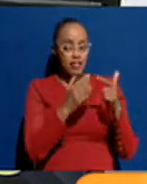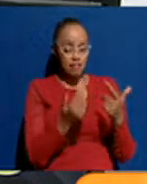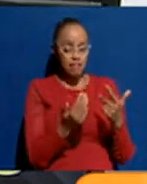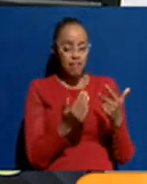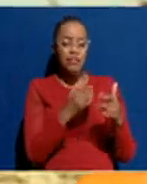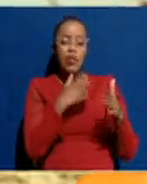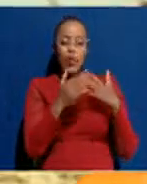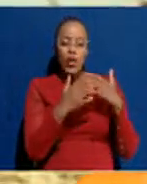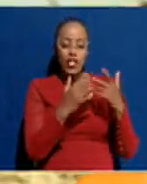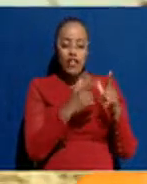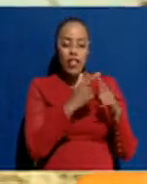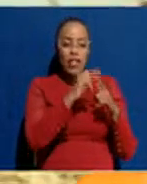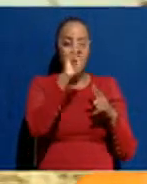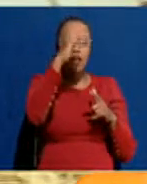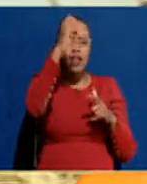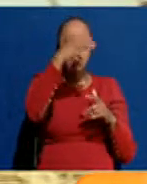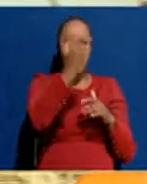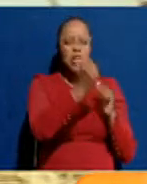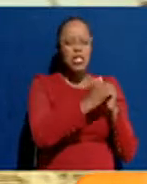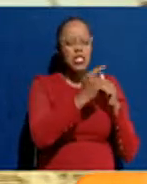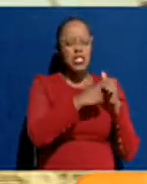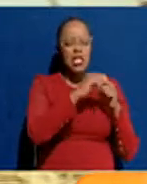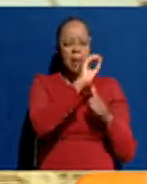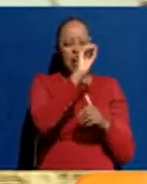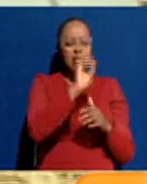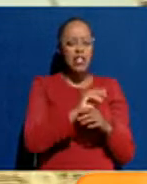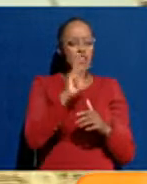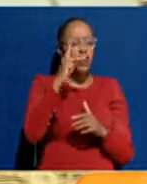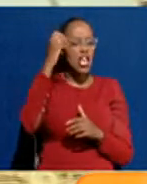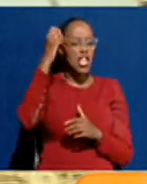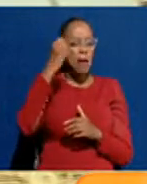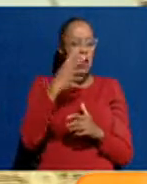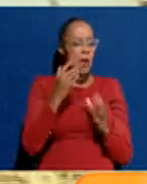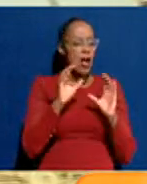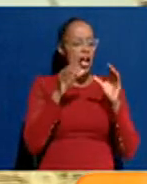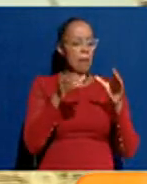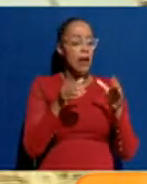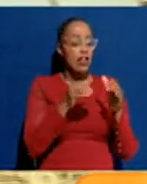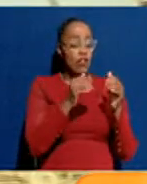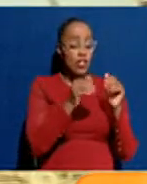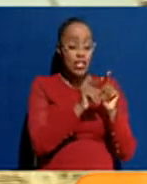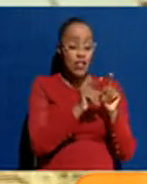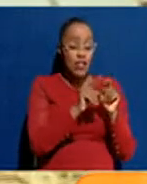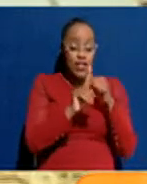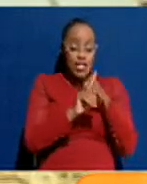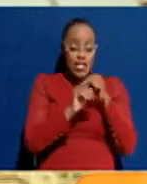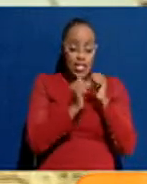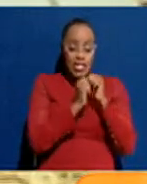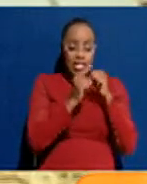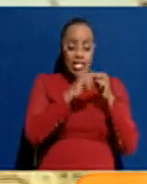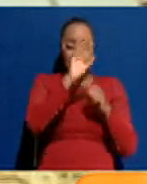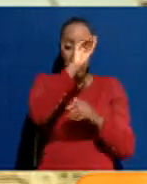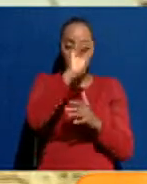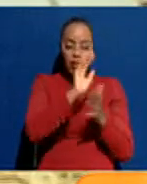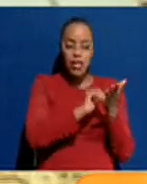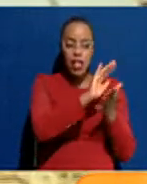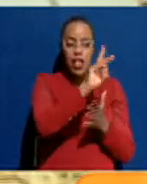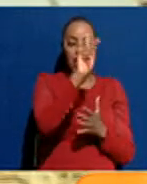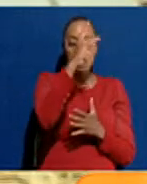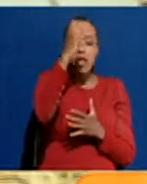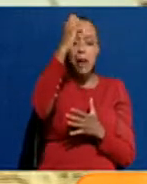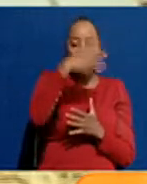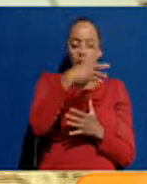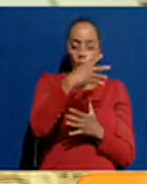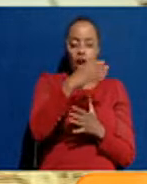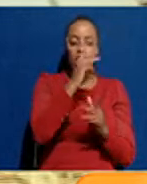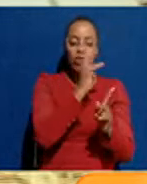course, what comes to Kenya Power is only 16%. So for every 100 shillings you pay, 16% comes to Kenya Power